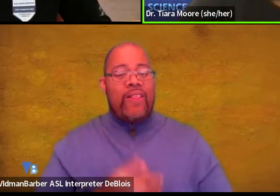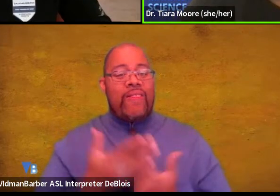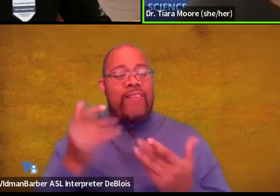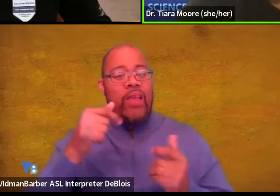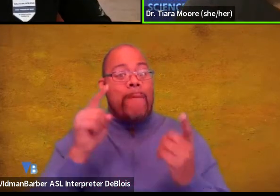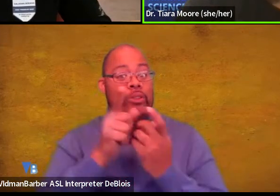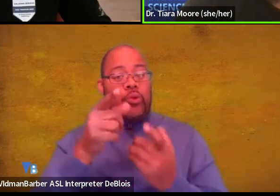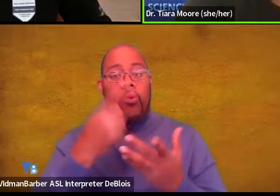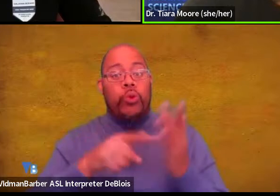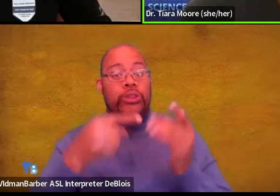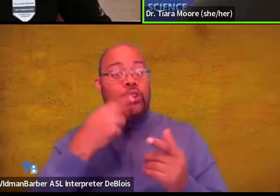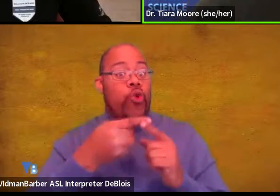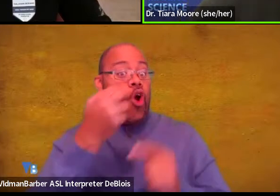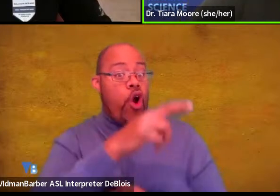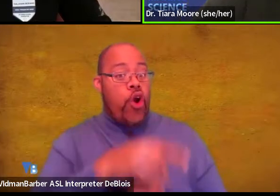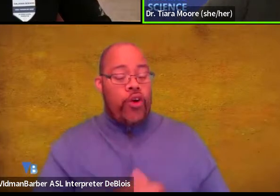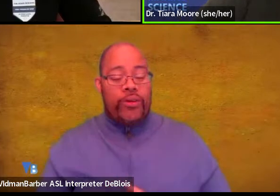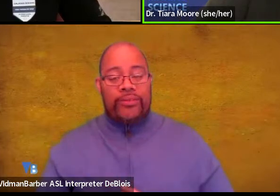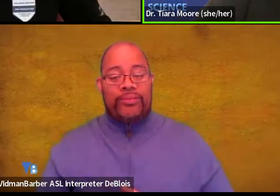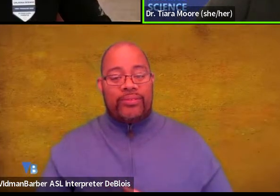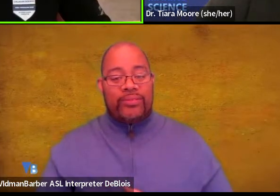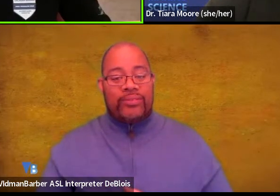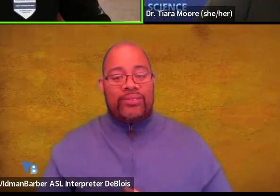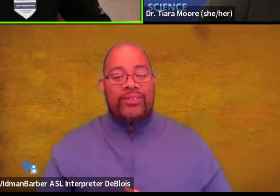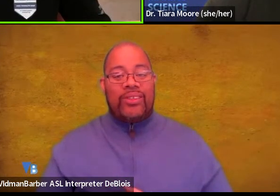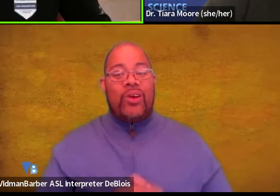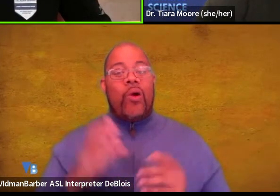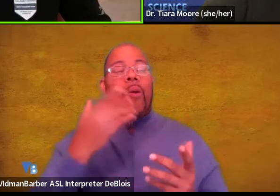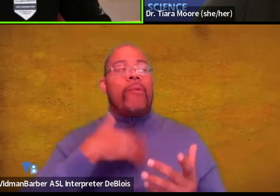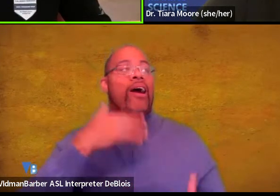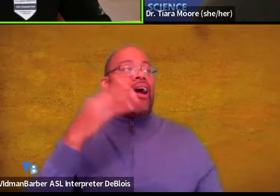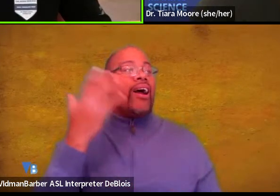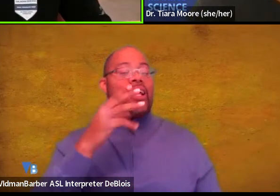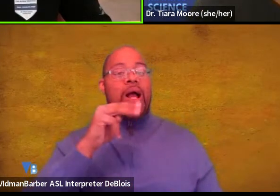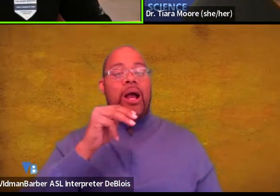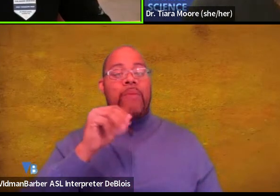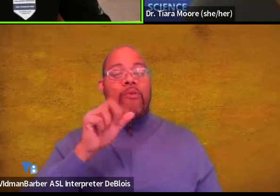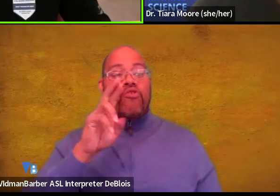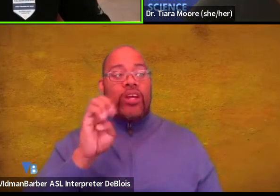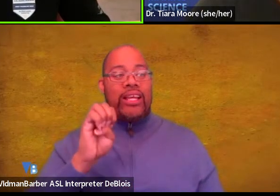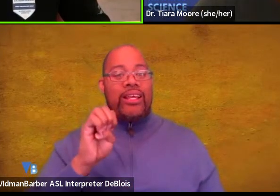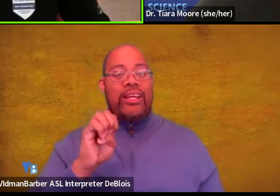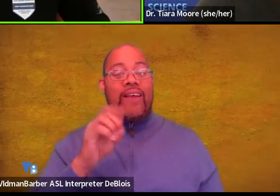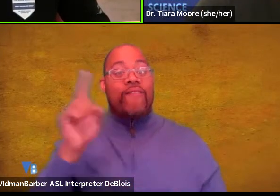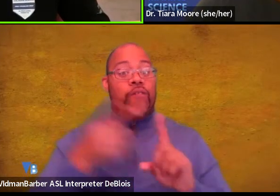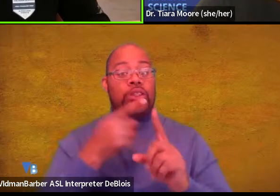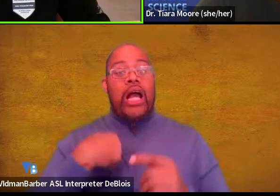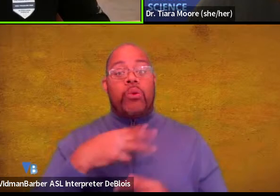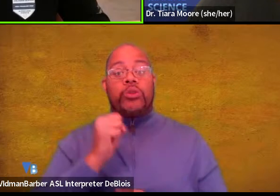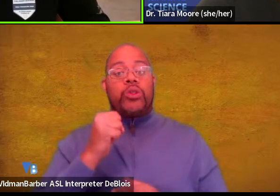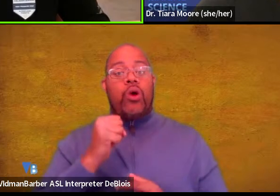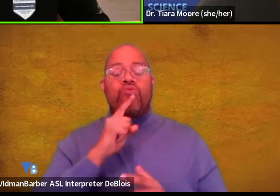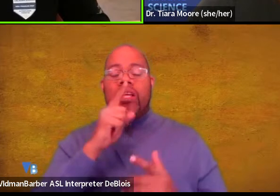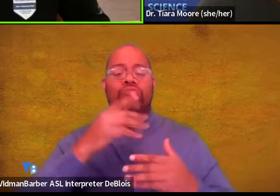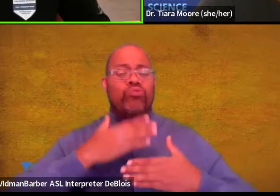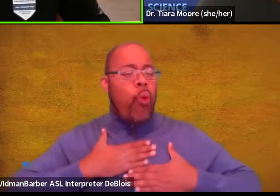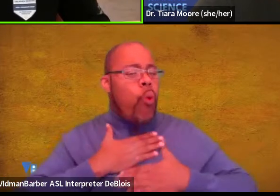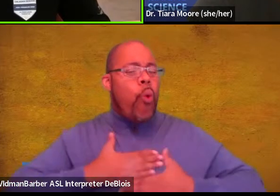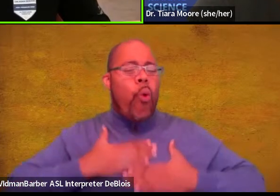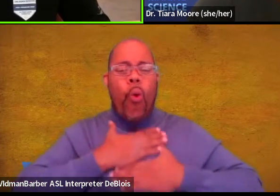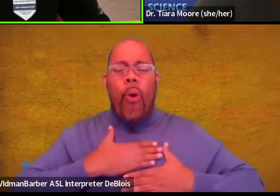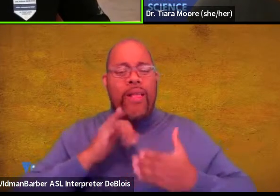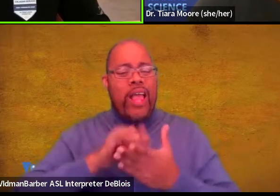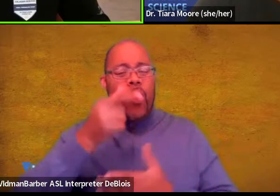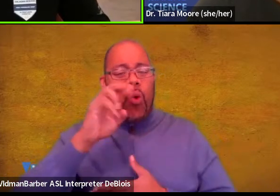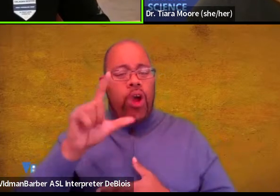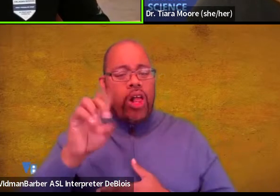can meet you? And what would you say to her? Oh my gosh, Marie, and first I was so overjoyed by